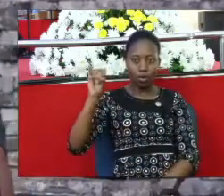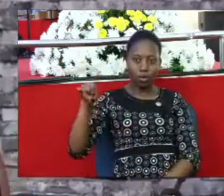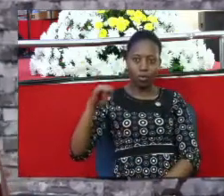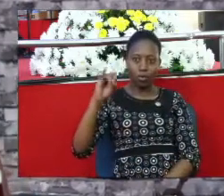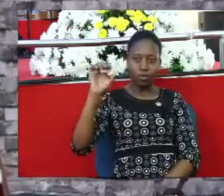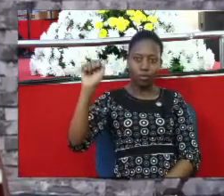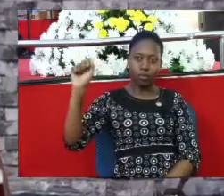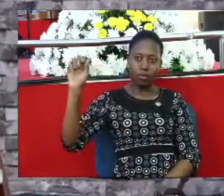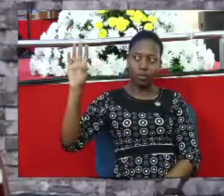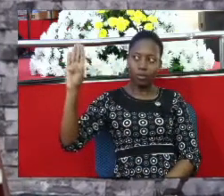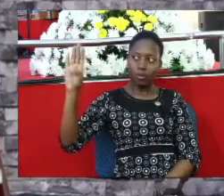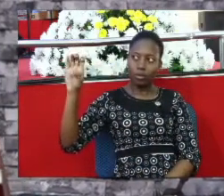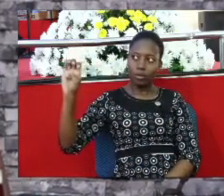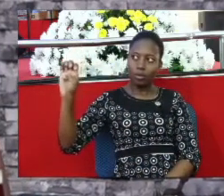Chronicles